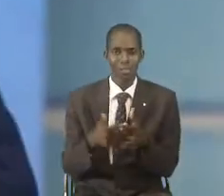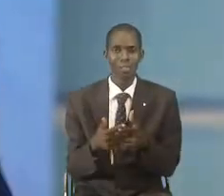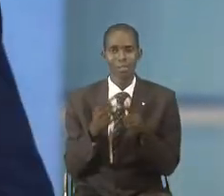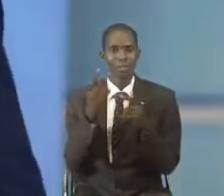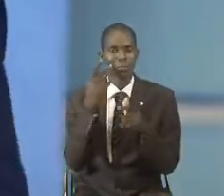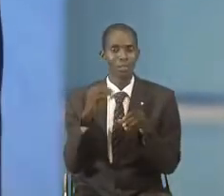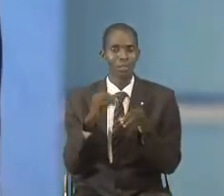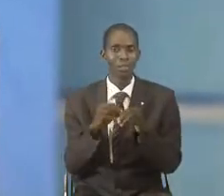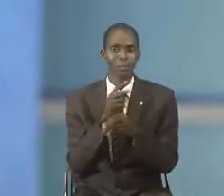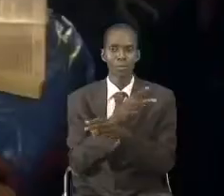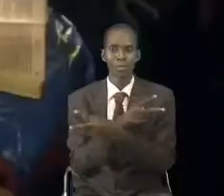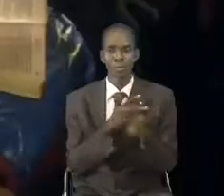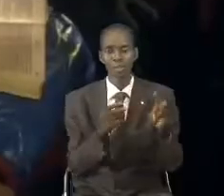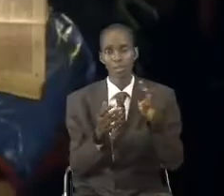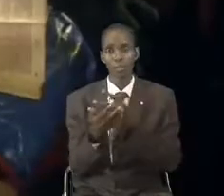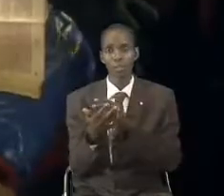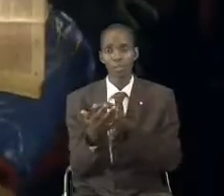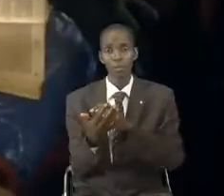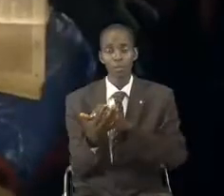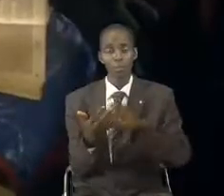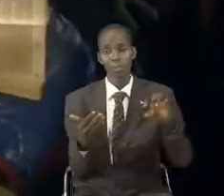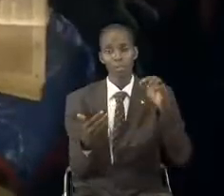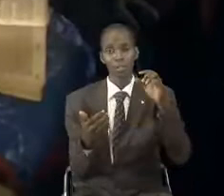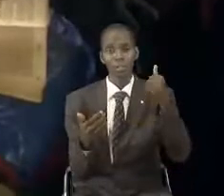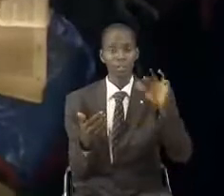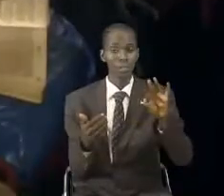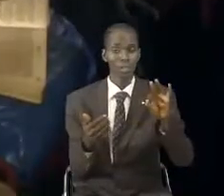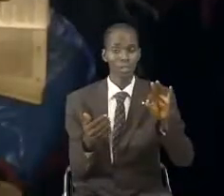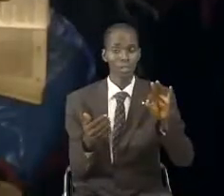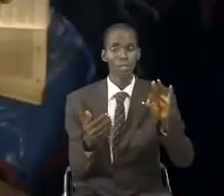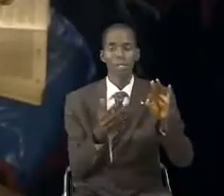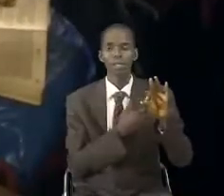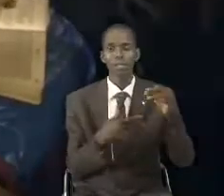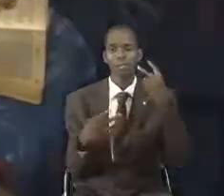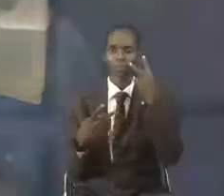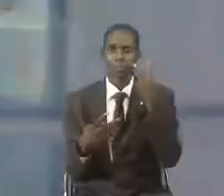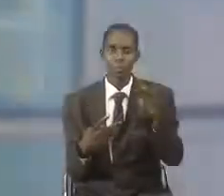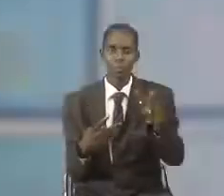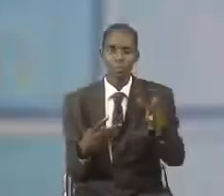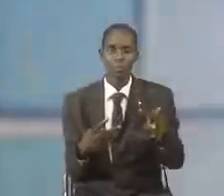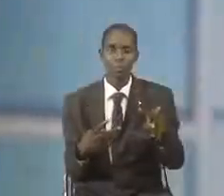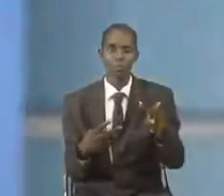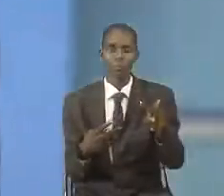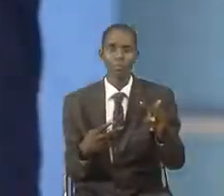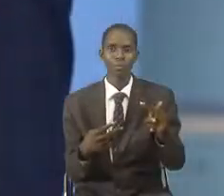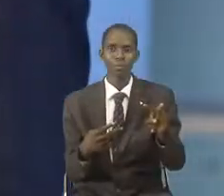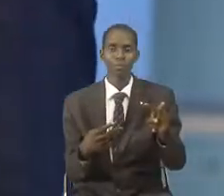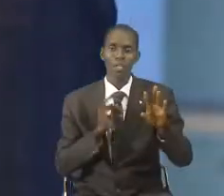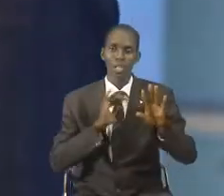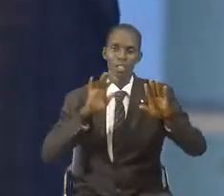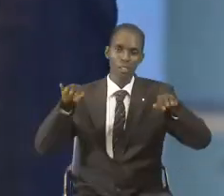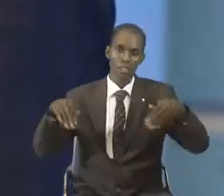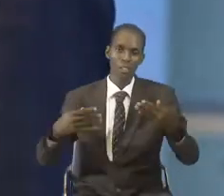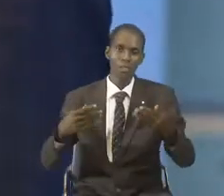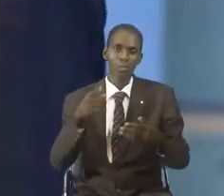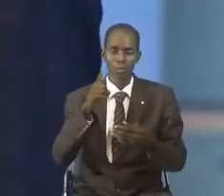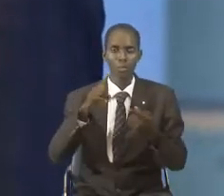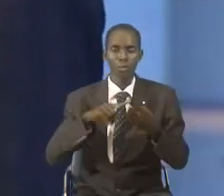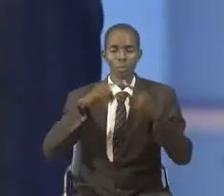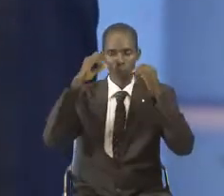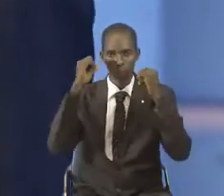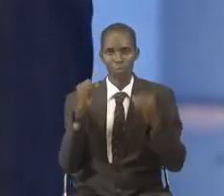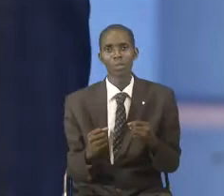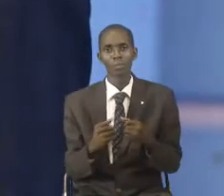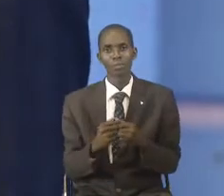everything will vanish away. And then look at verse 19. Look at verse 19. And